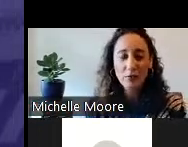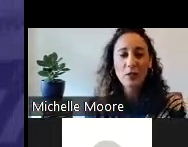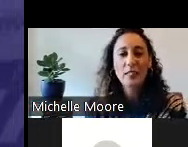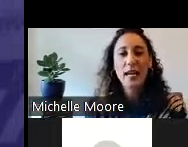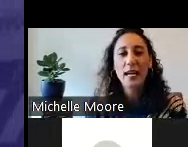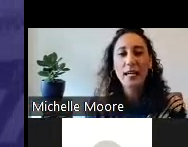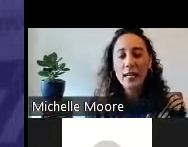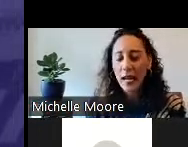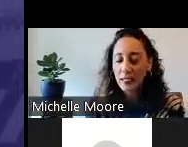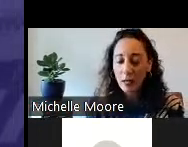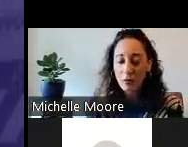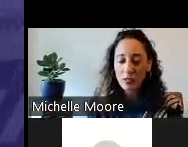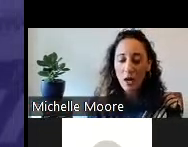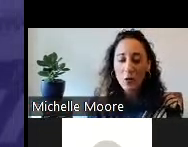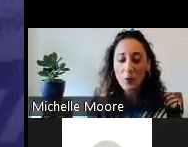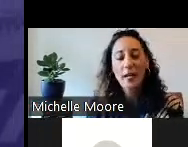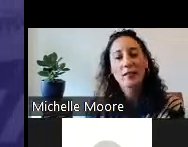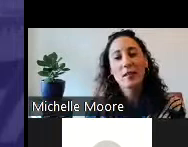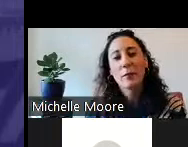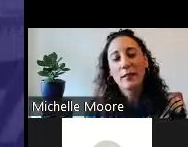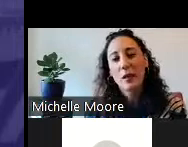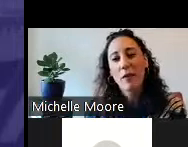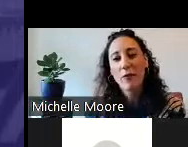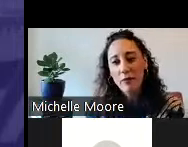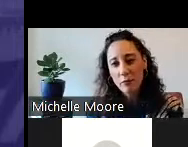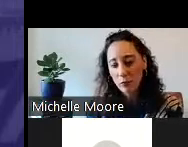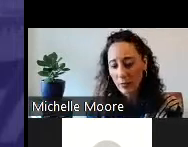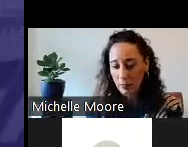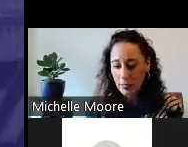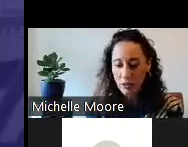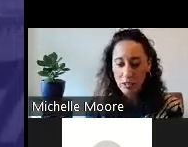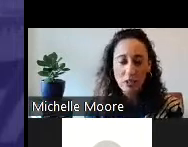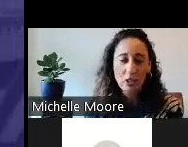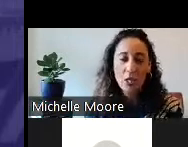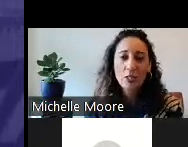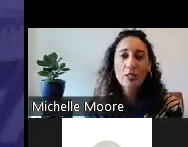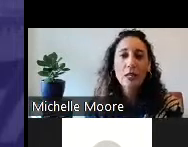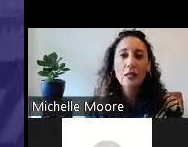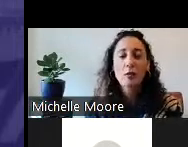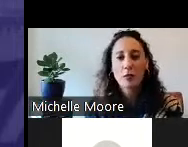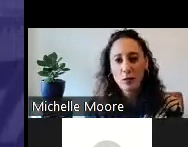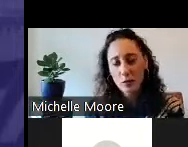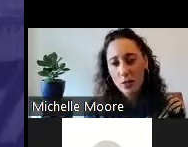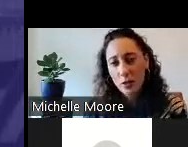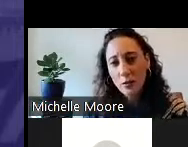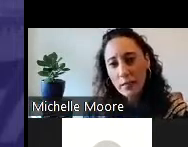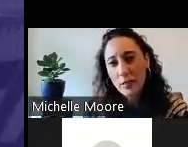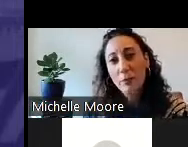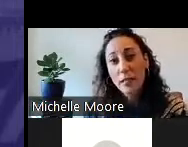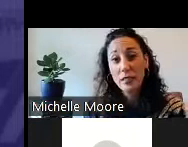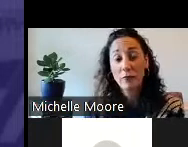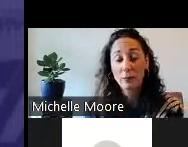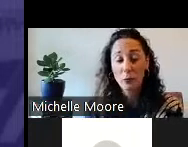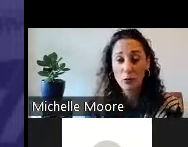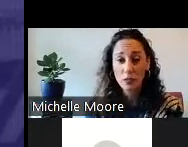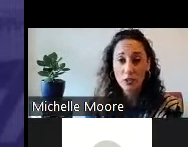context for today. And I want to open our summit very warmly with an introduction to Nigel Huddleston, who is the